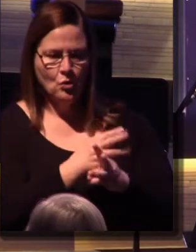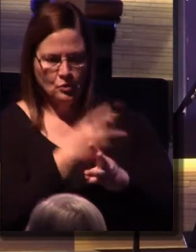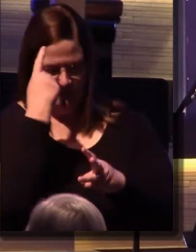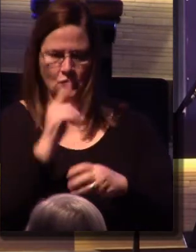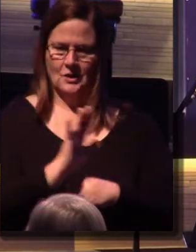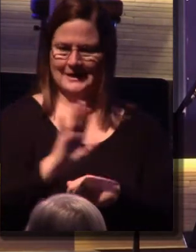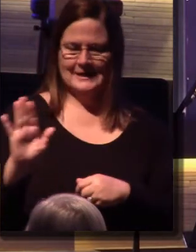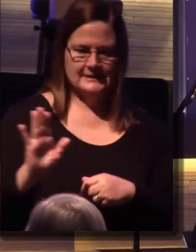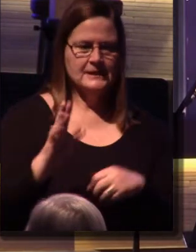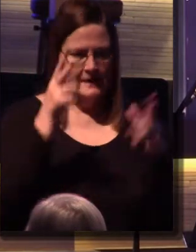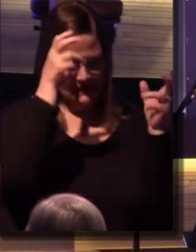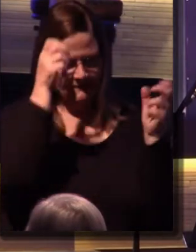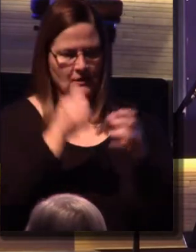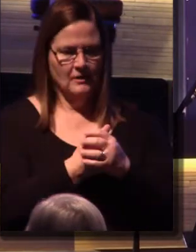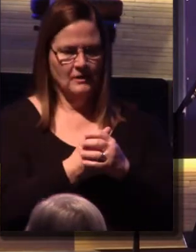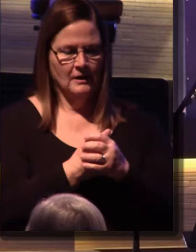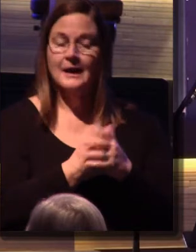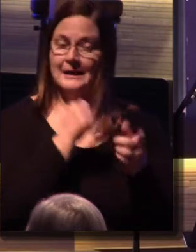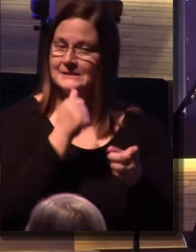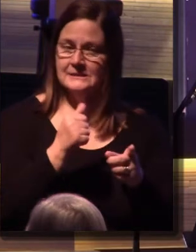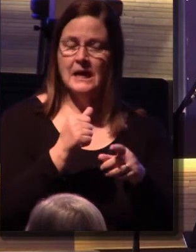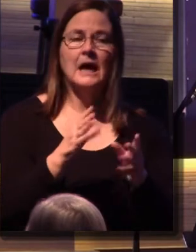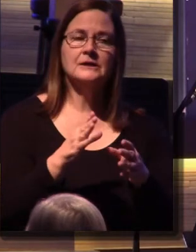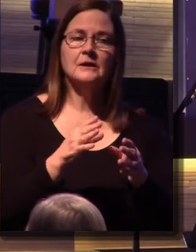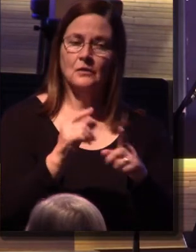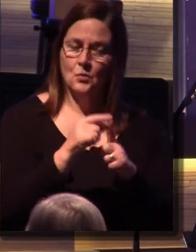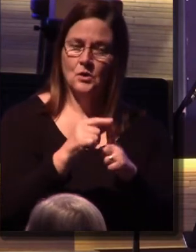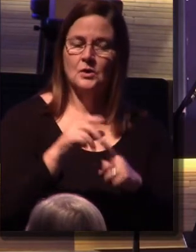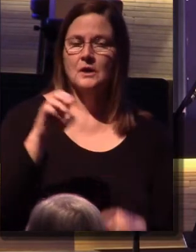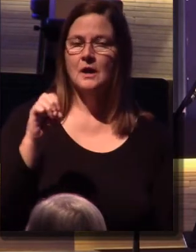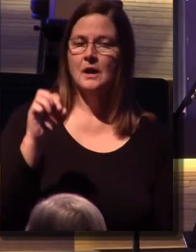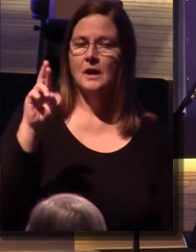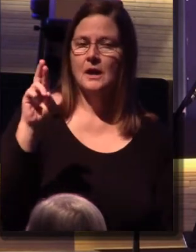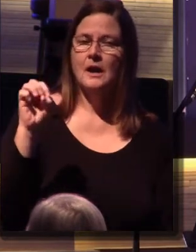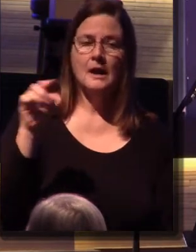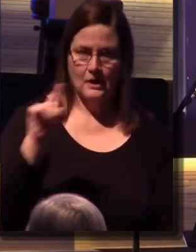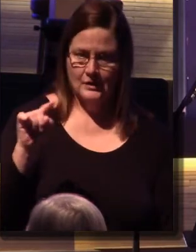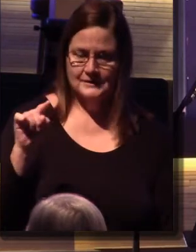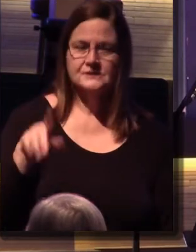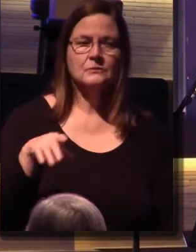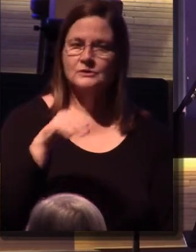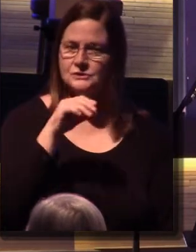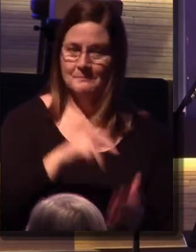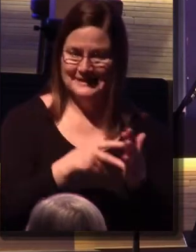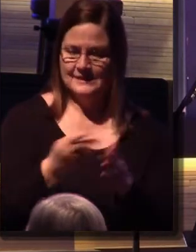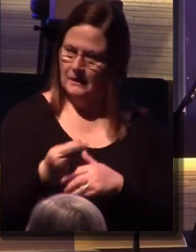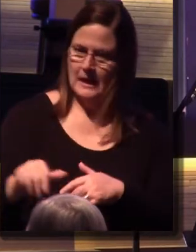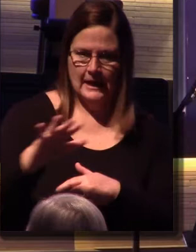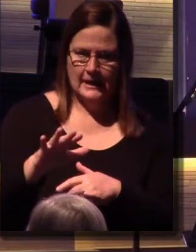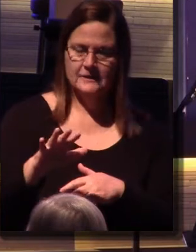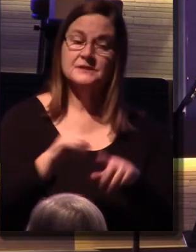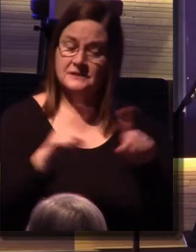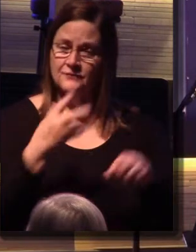their iniquity. The world? And this is not the word eretz, which can mean land as well as world. This is a